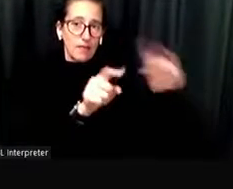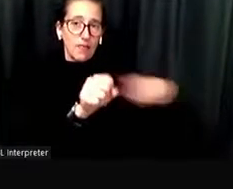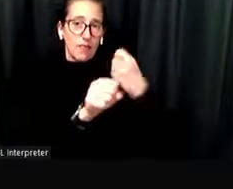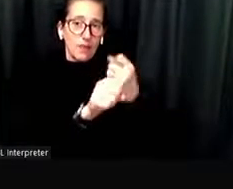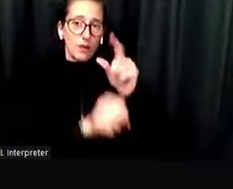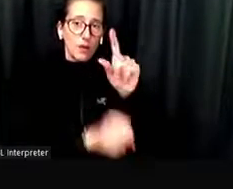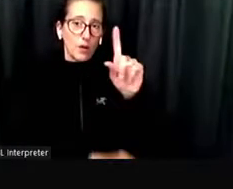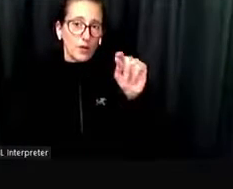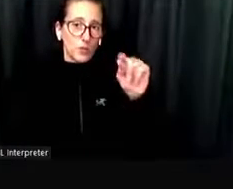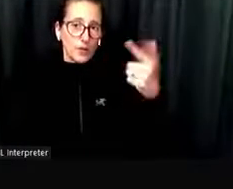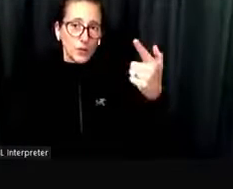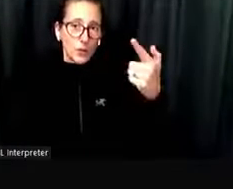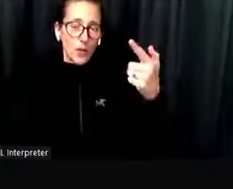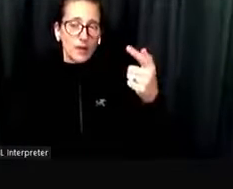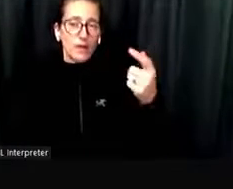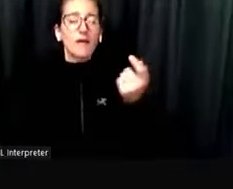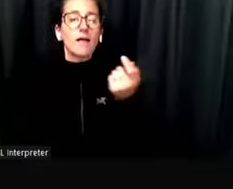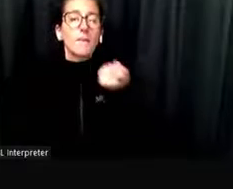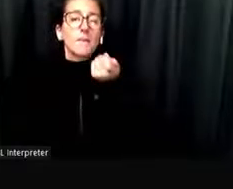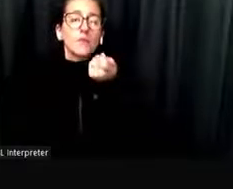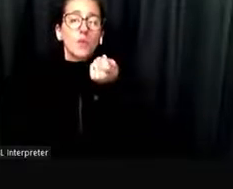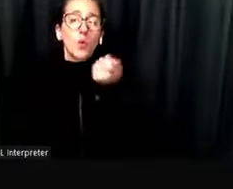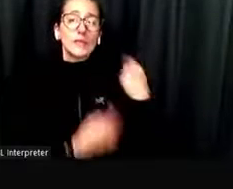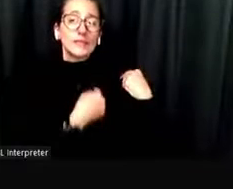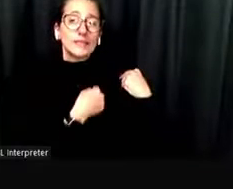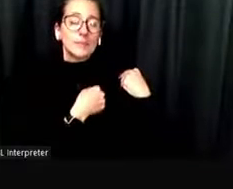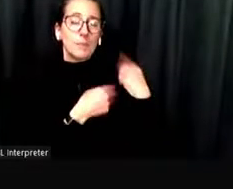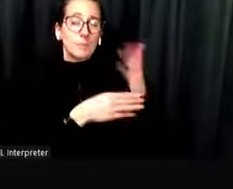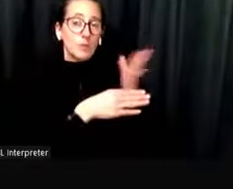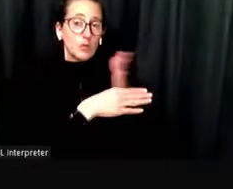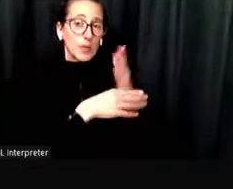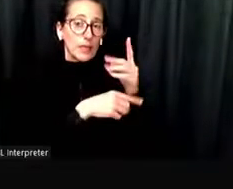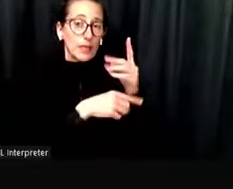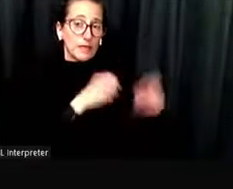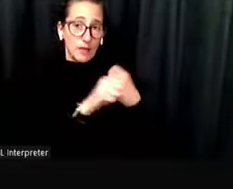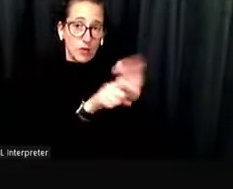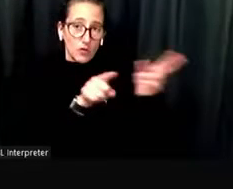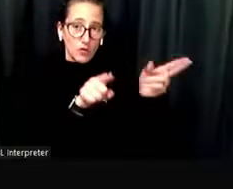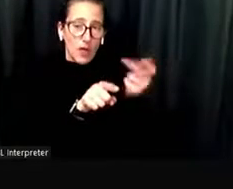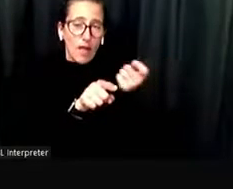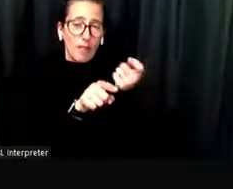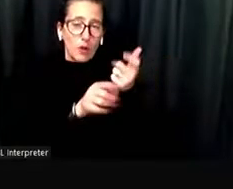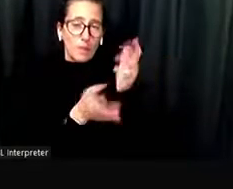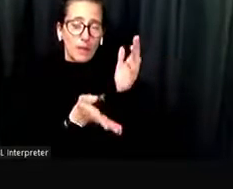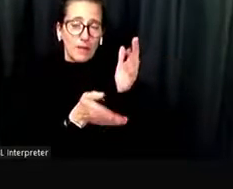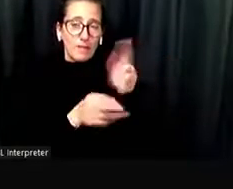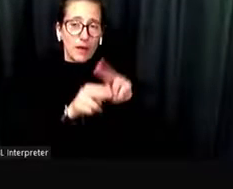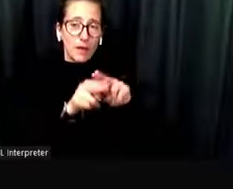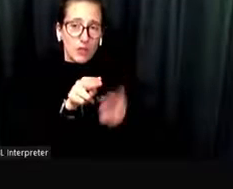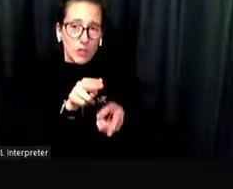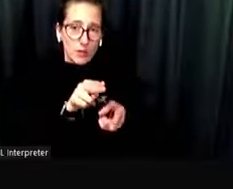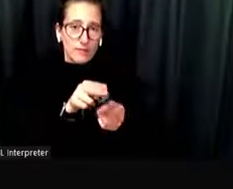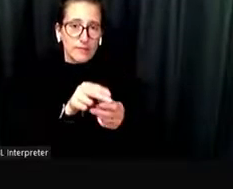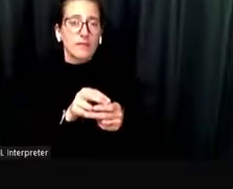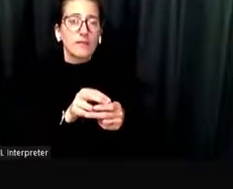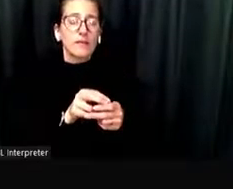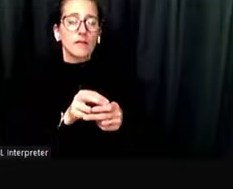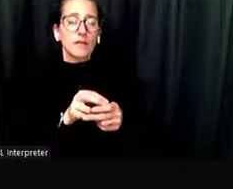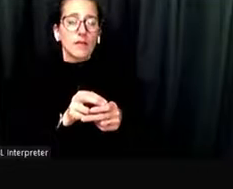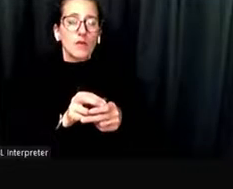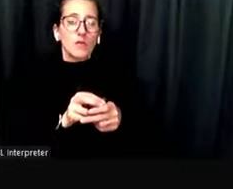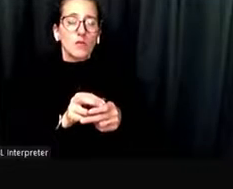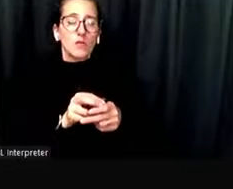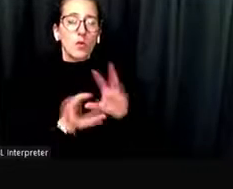decrease on both general fund side and special fund side. For the 2021 year, our total general fund budget is